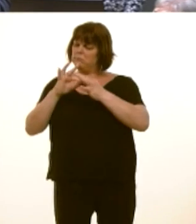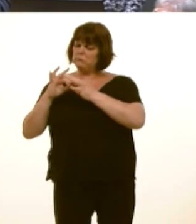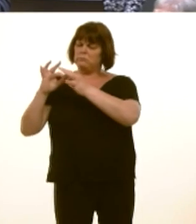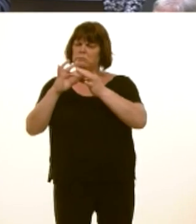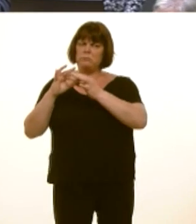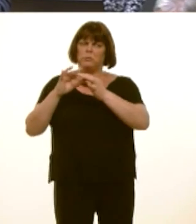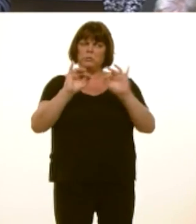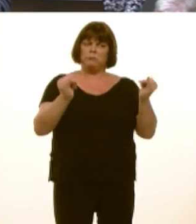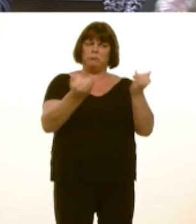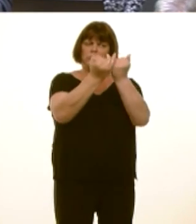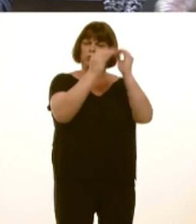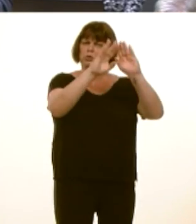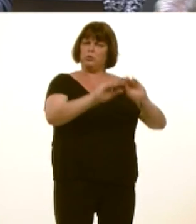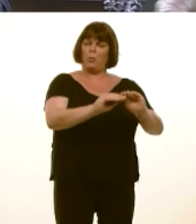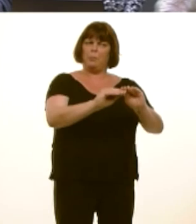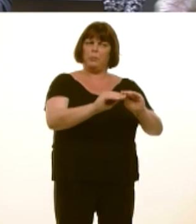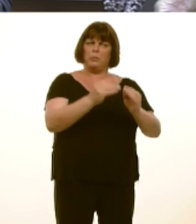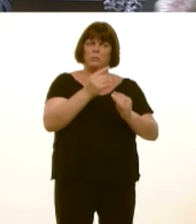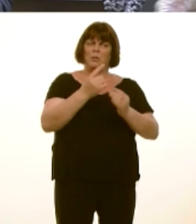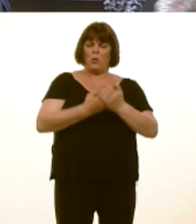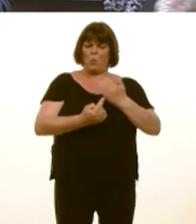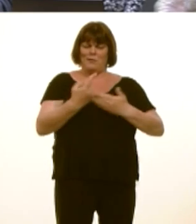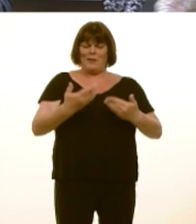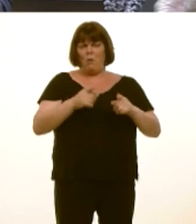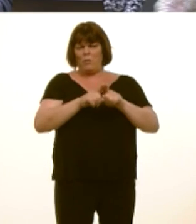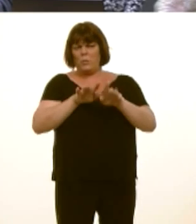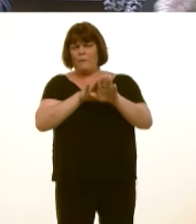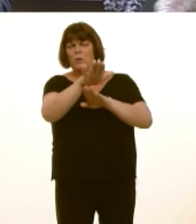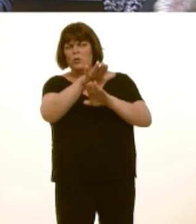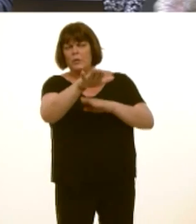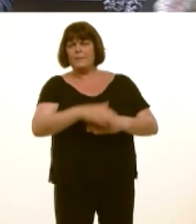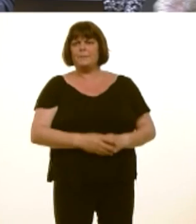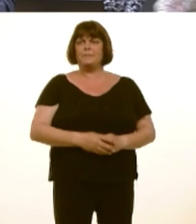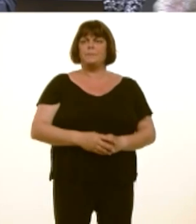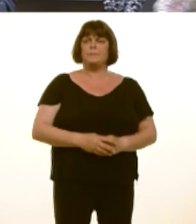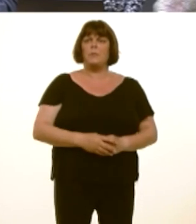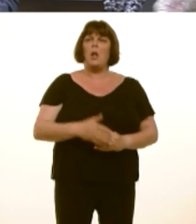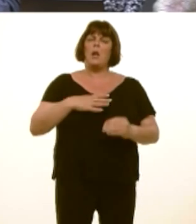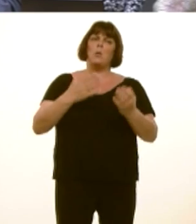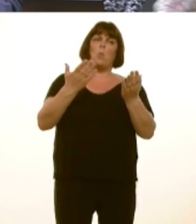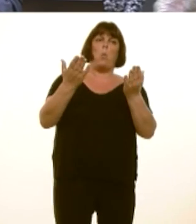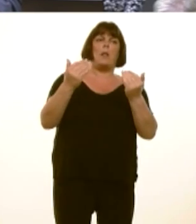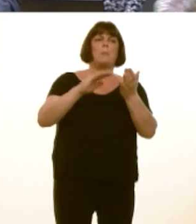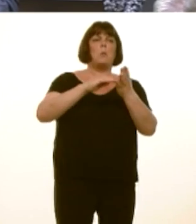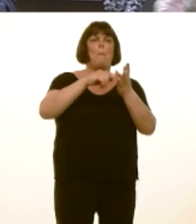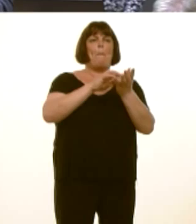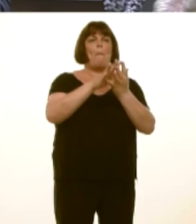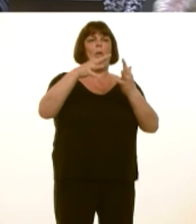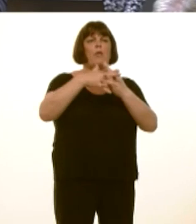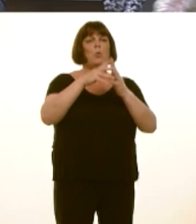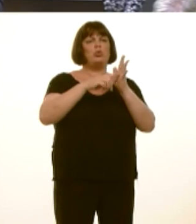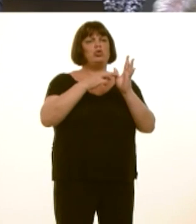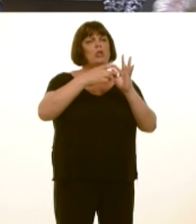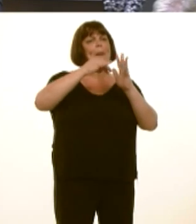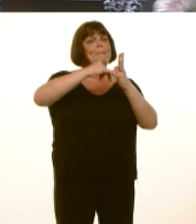potential future events. I would particularly like to welcome back to the UK Matthew James, who's already mentioned,